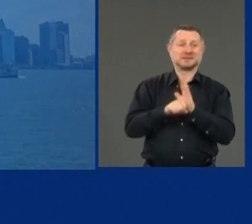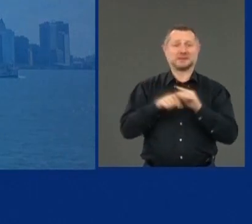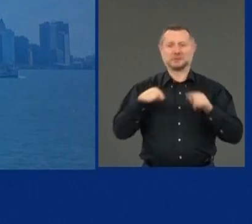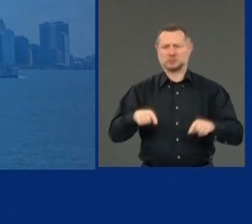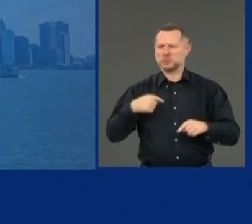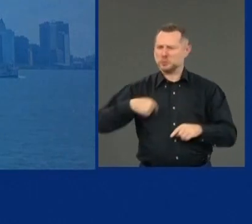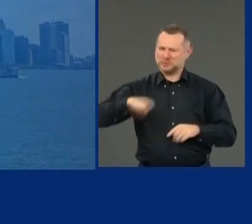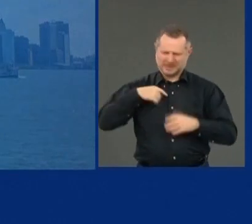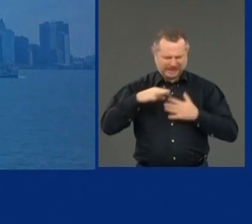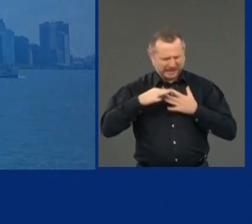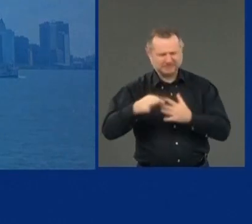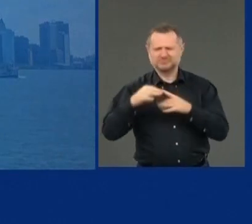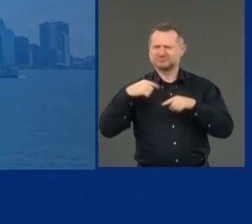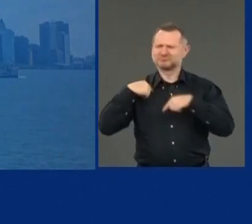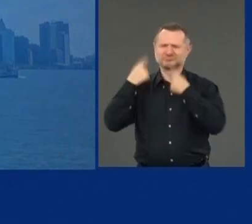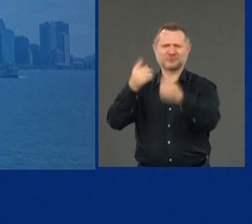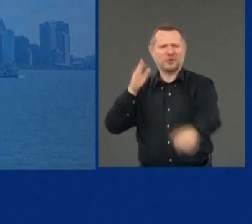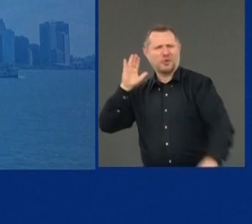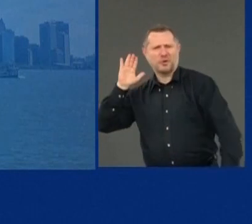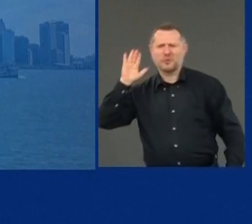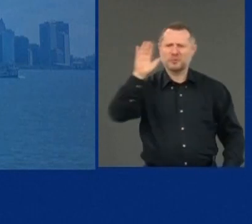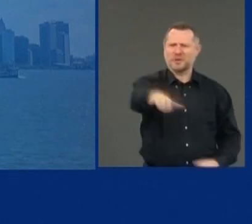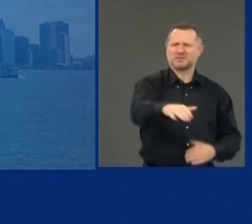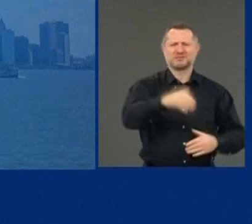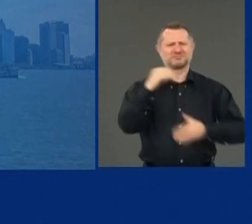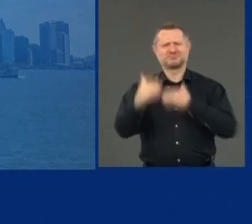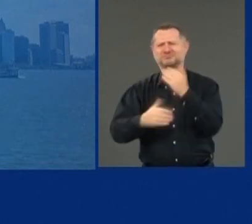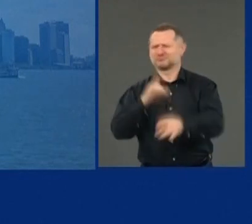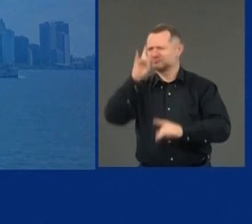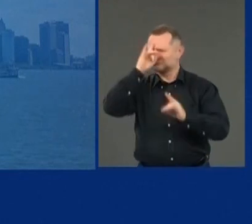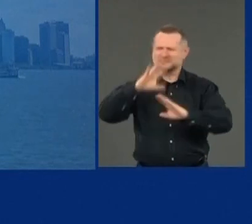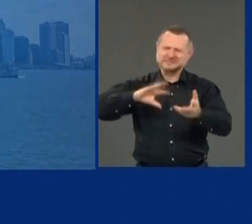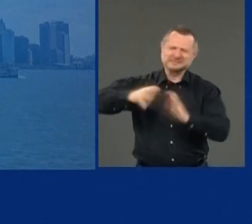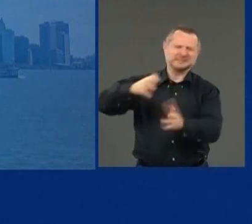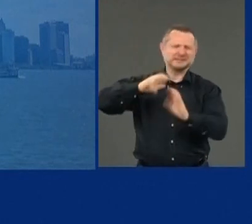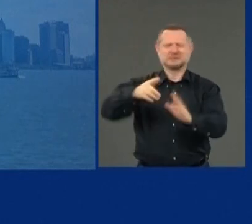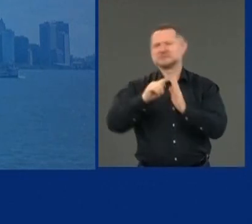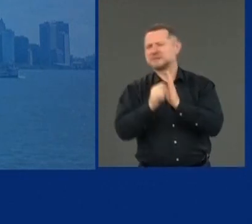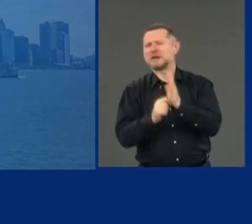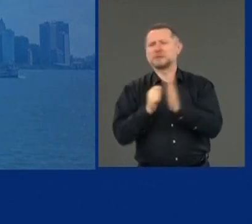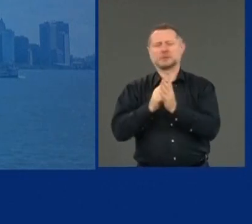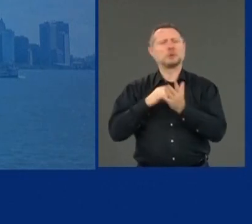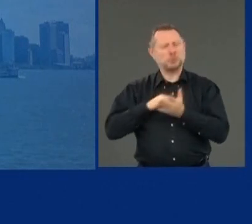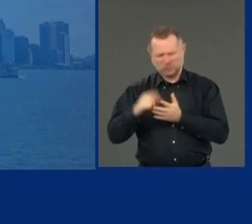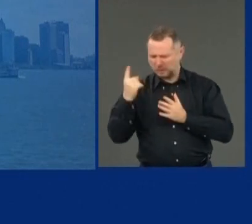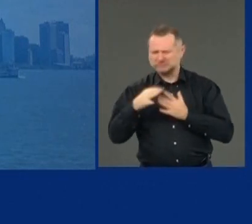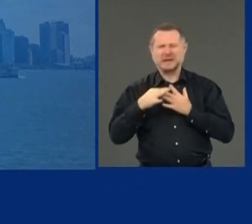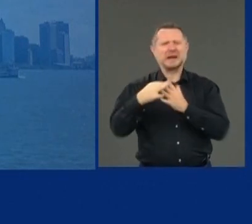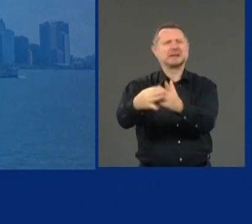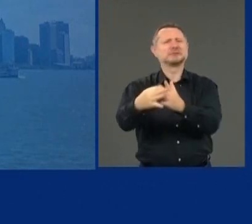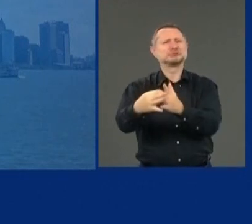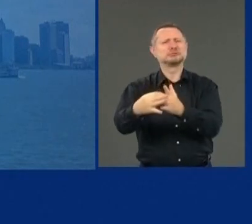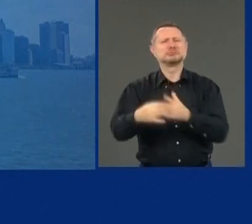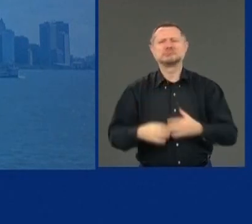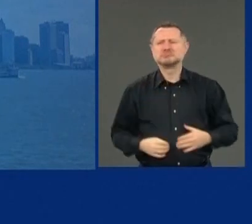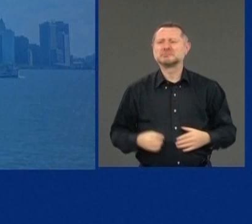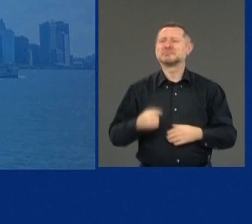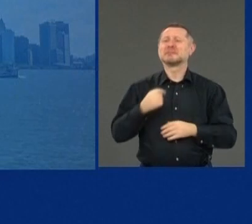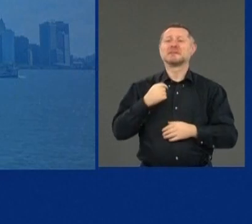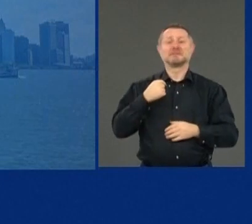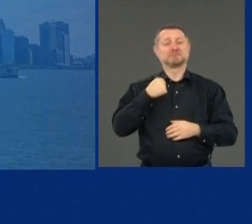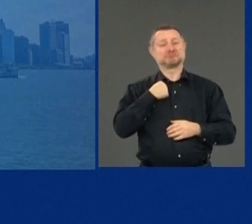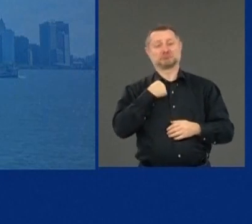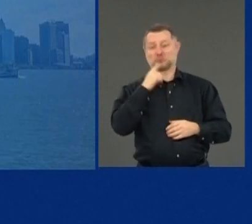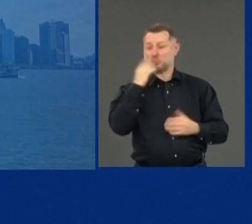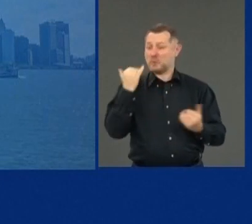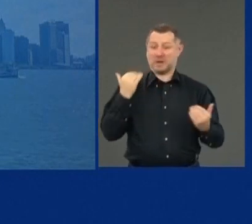way in so many difficult times in history. New York was the first. I'm not just saying that as